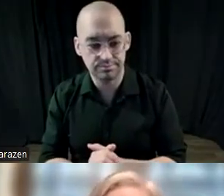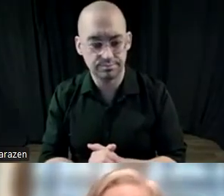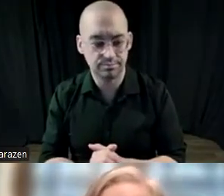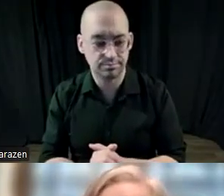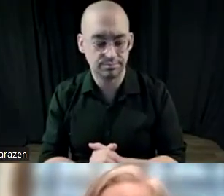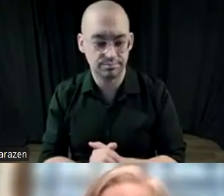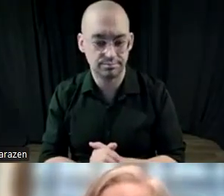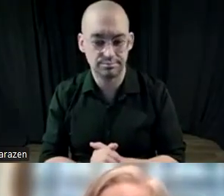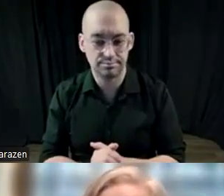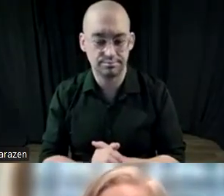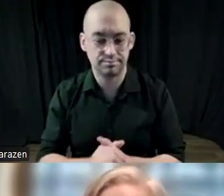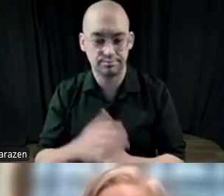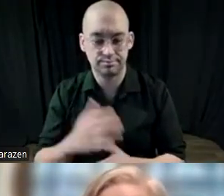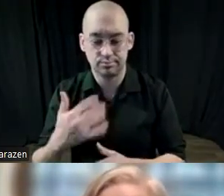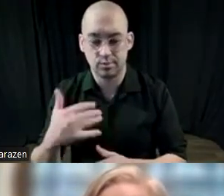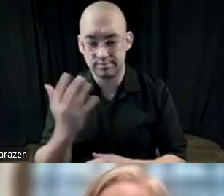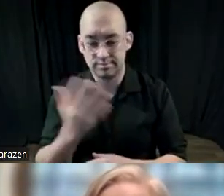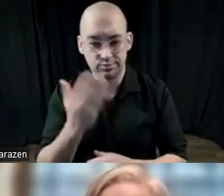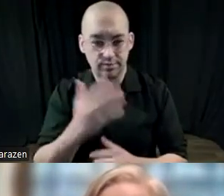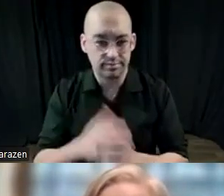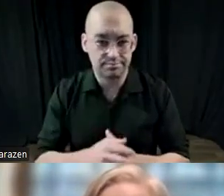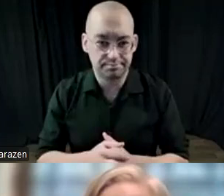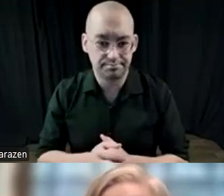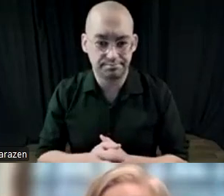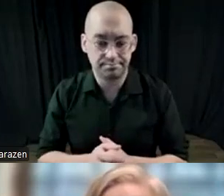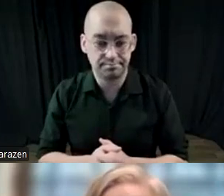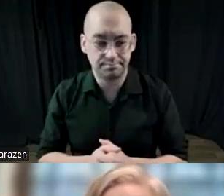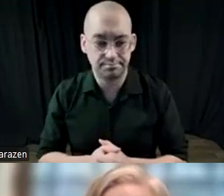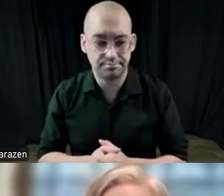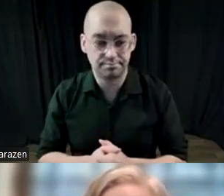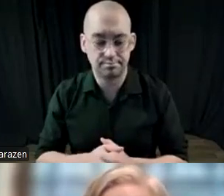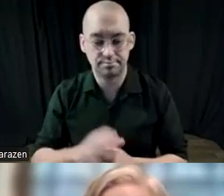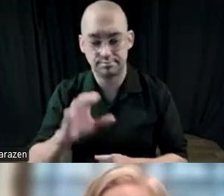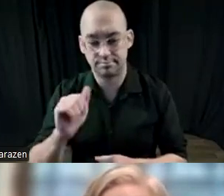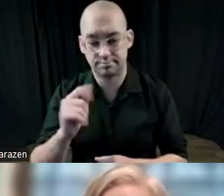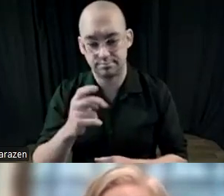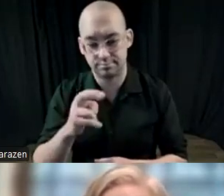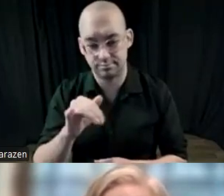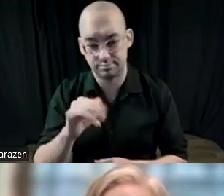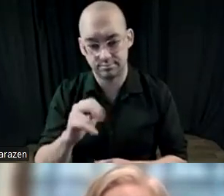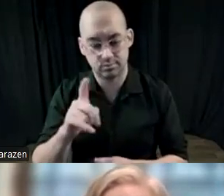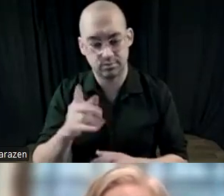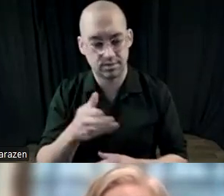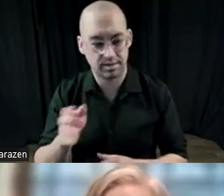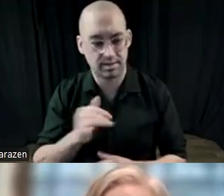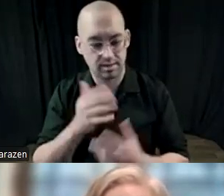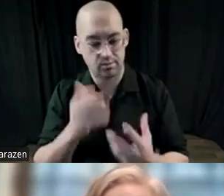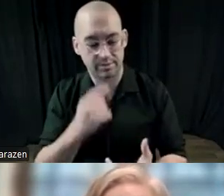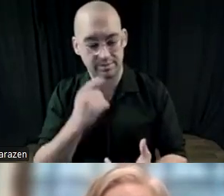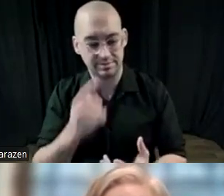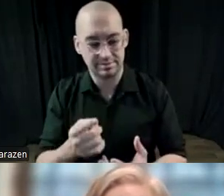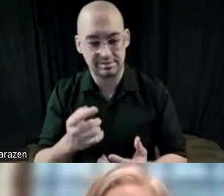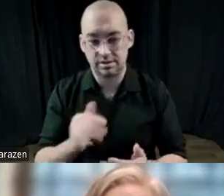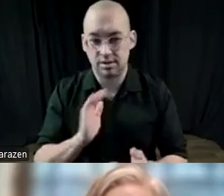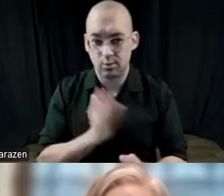to have. So thank you. Catherine, there was one other thing I wanted to mention. We've taken quite a few calls